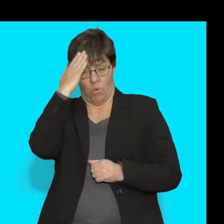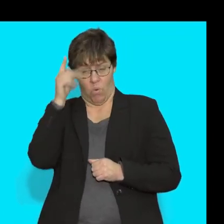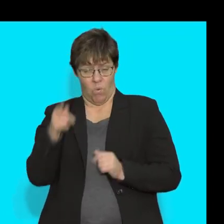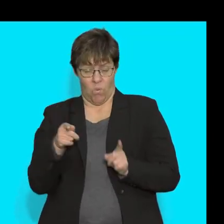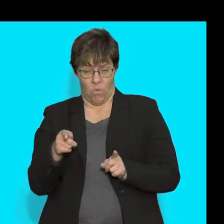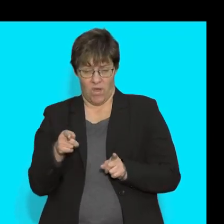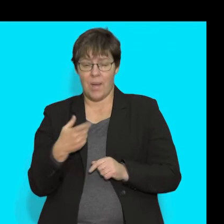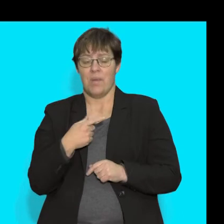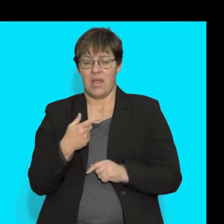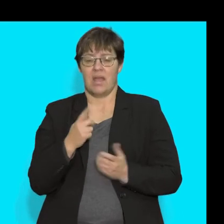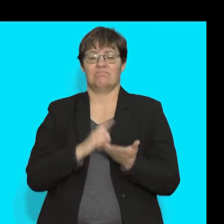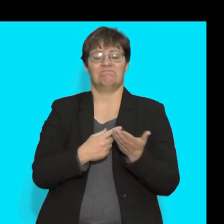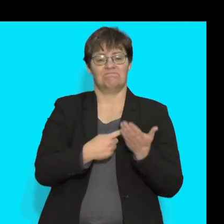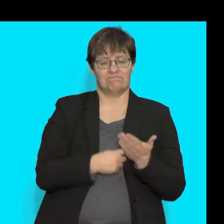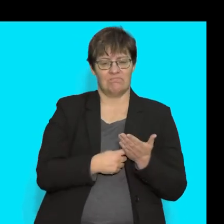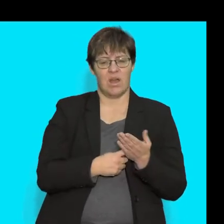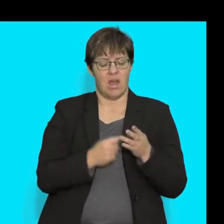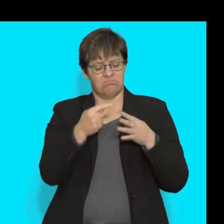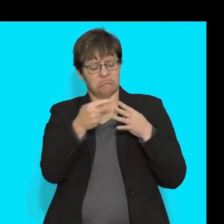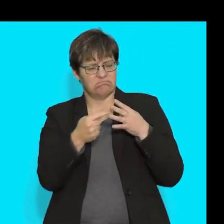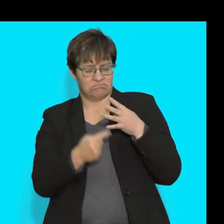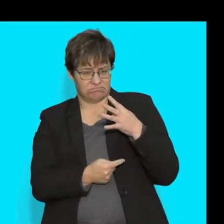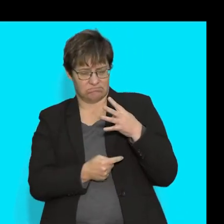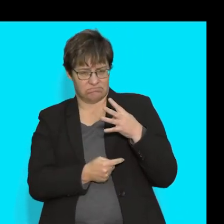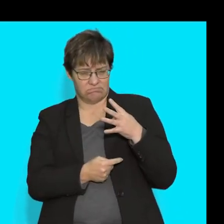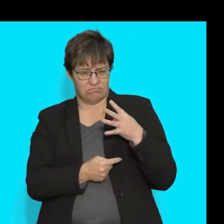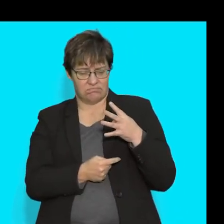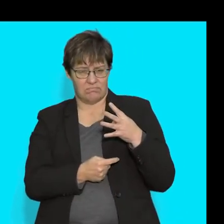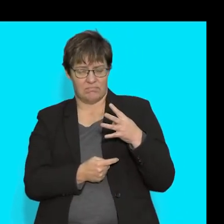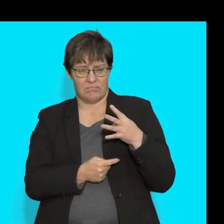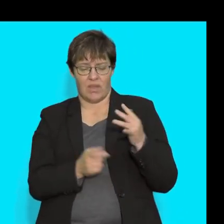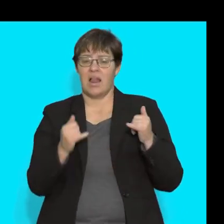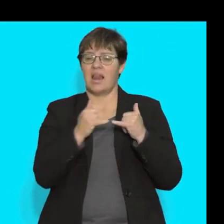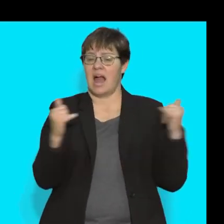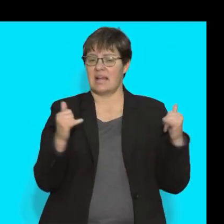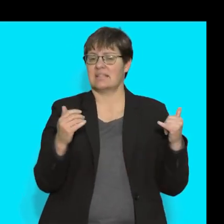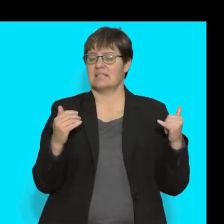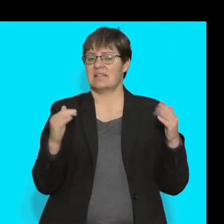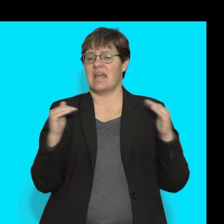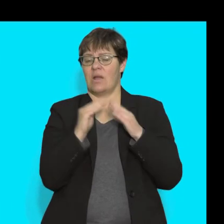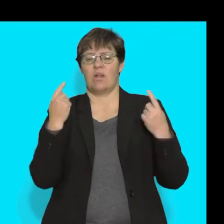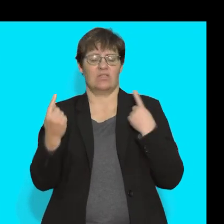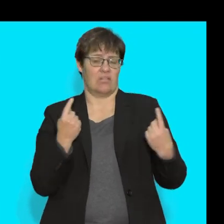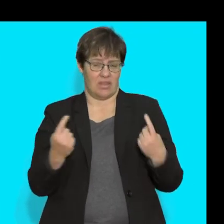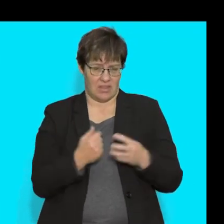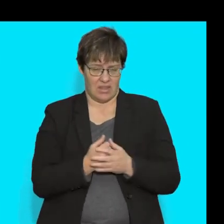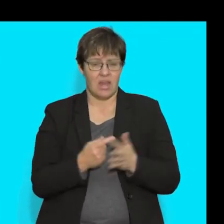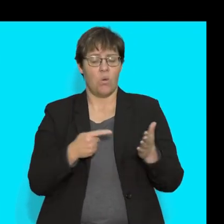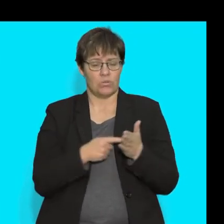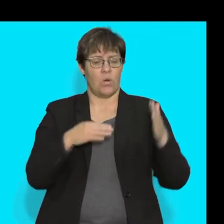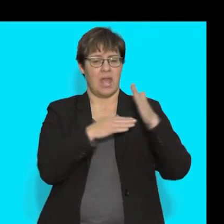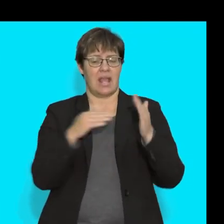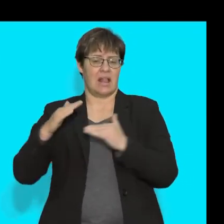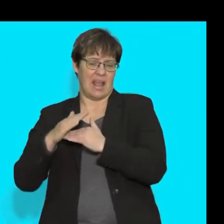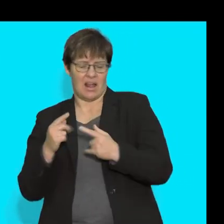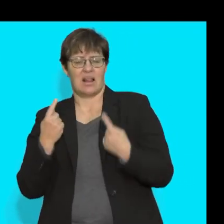know that, I can then talk about quite a few things that have to do with the lines being equal to each other and the